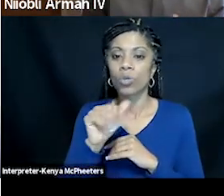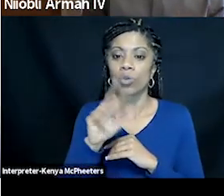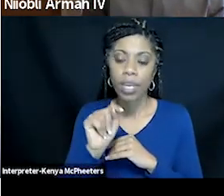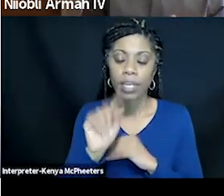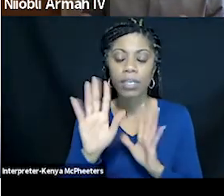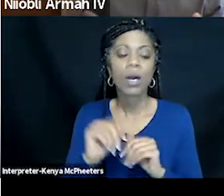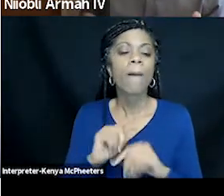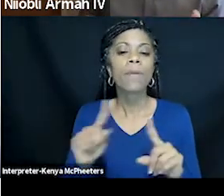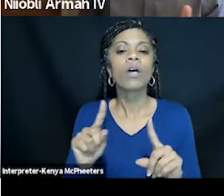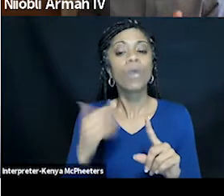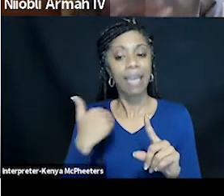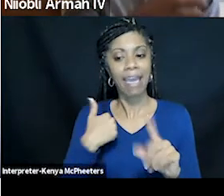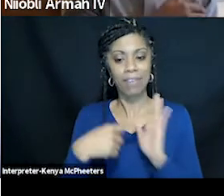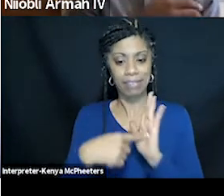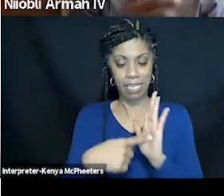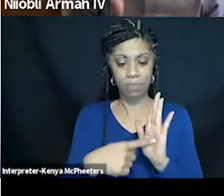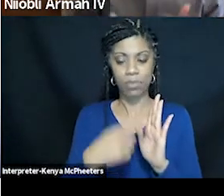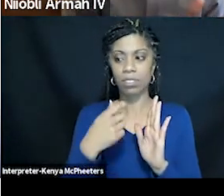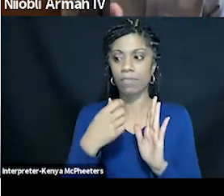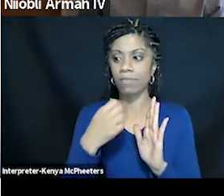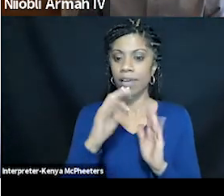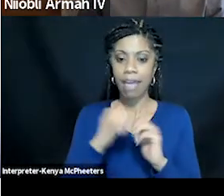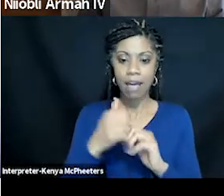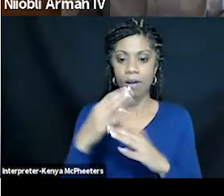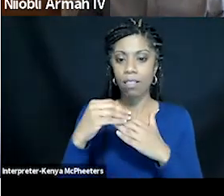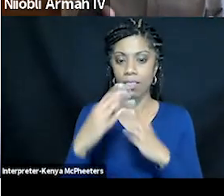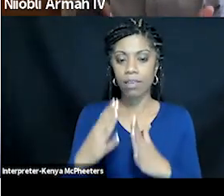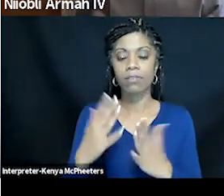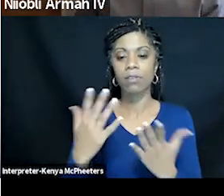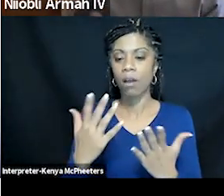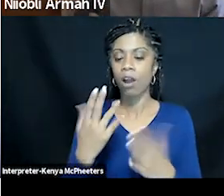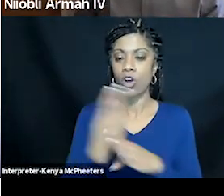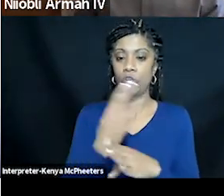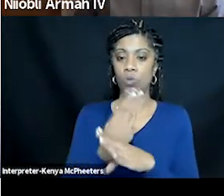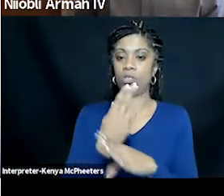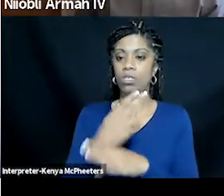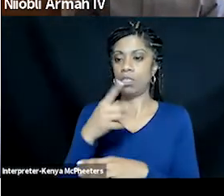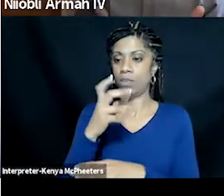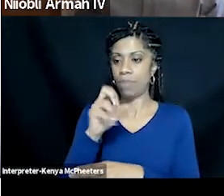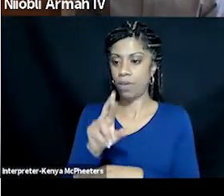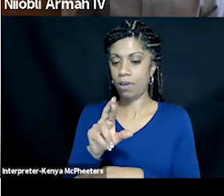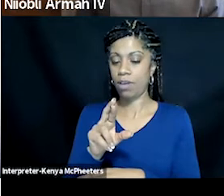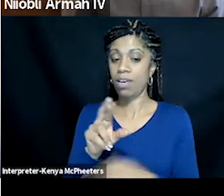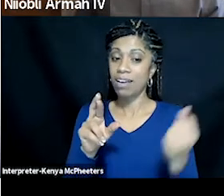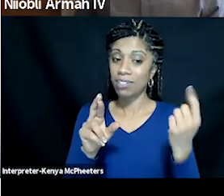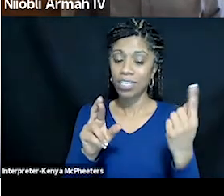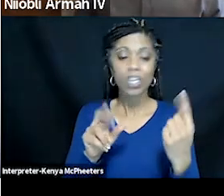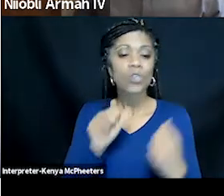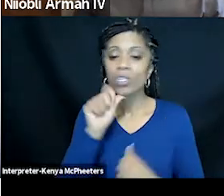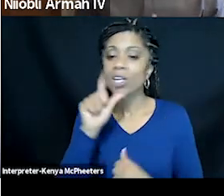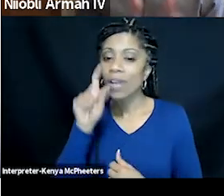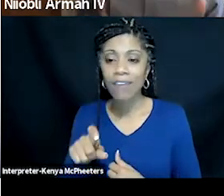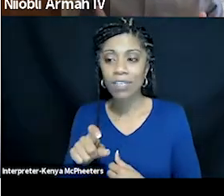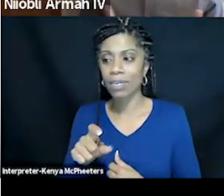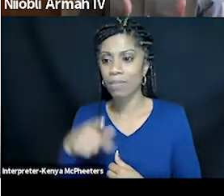are using their voice. And I think one of the points I started to make that I want to double down on is that you don't have to be a person of color to talk about racism.